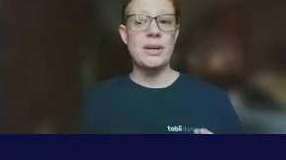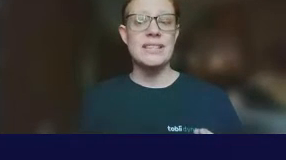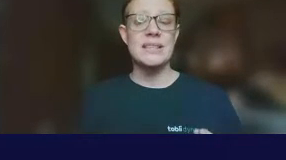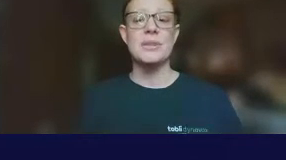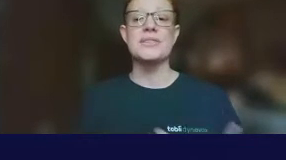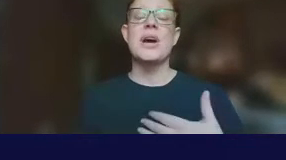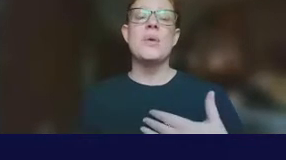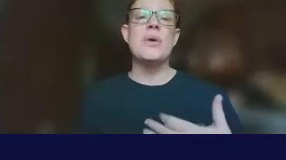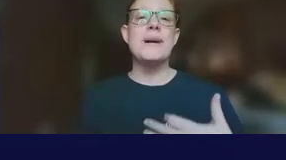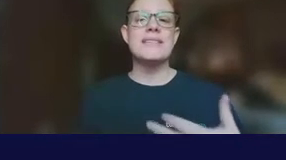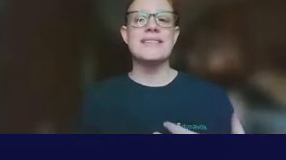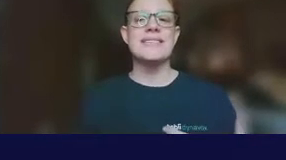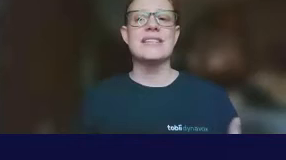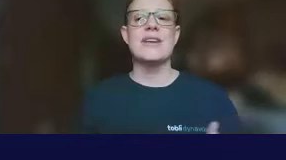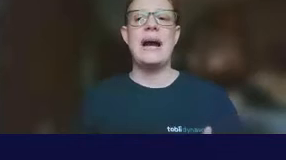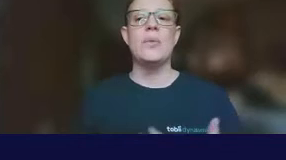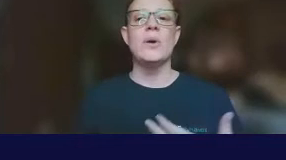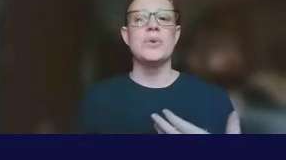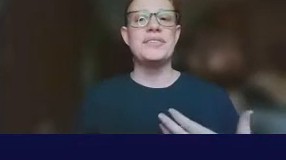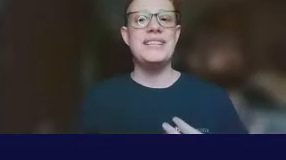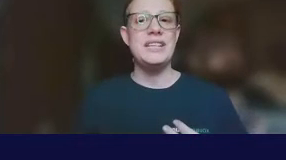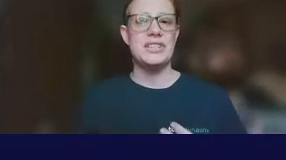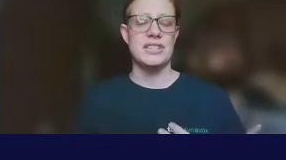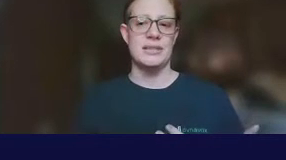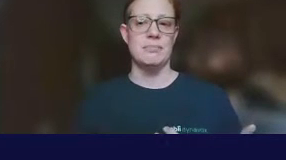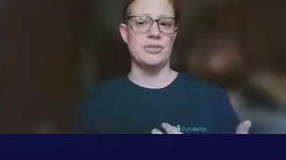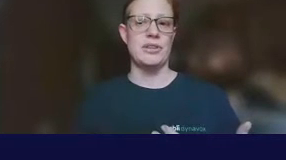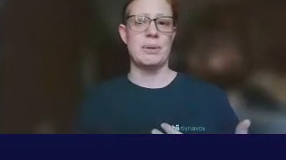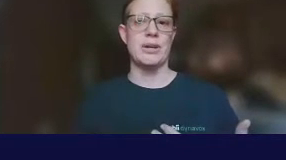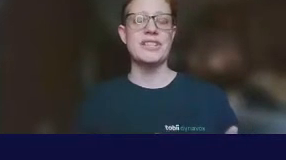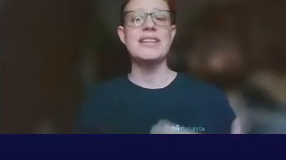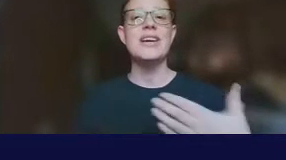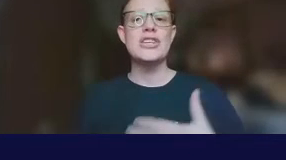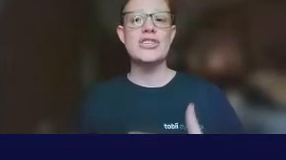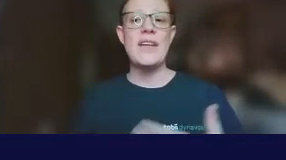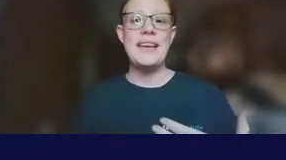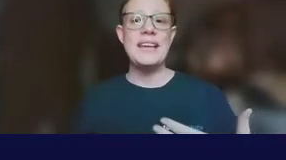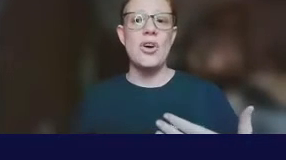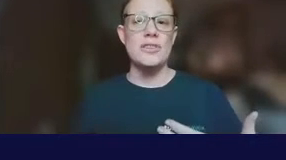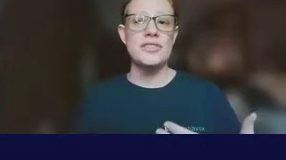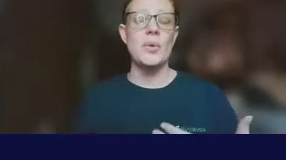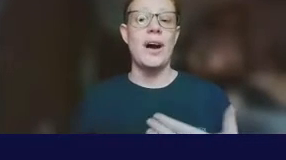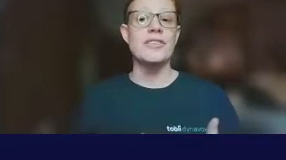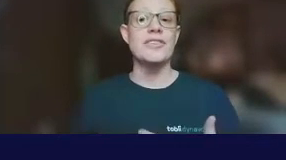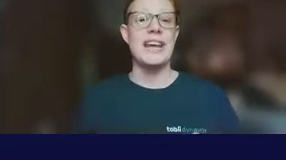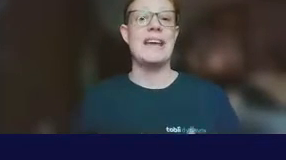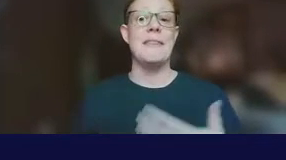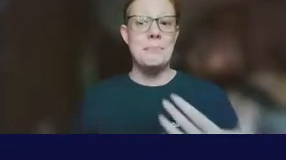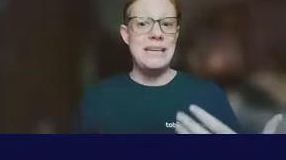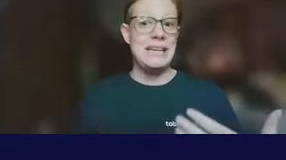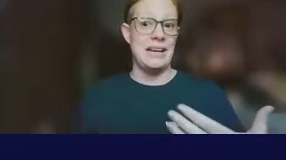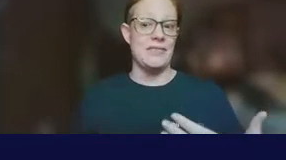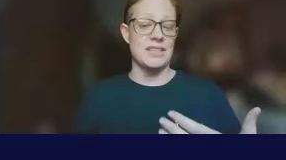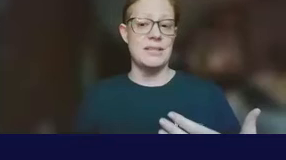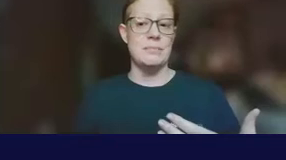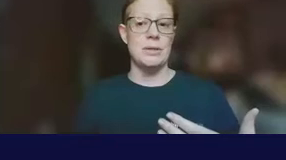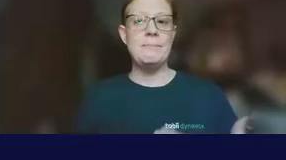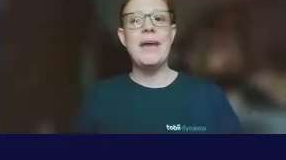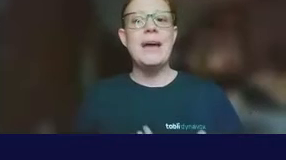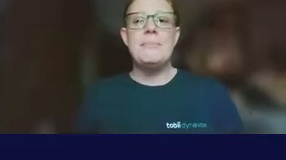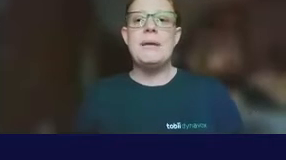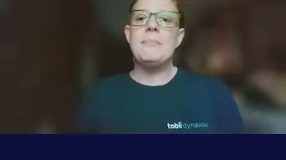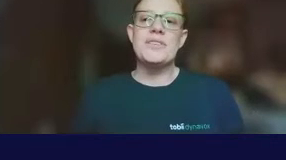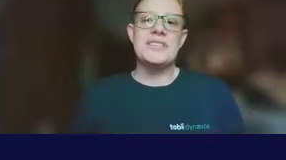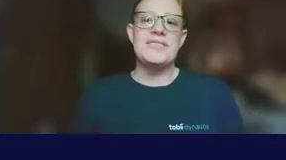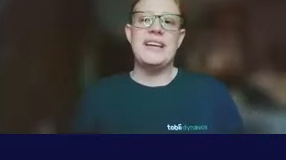appropriate symbols, we must consider how we will teach the symbol to the person so that they can also understand the meaning of the symbol.